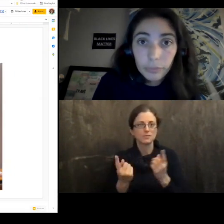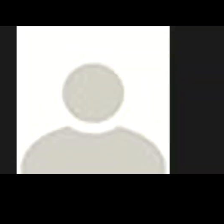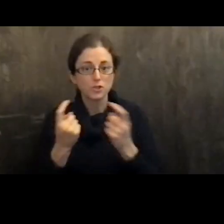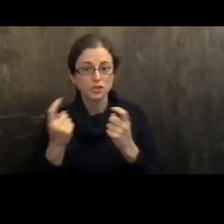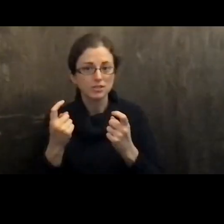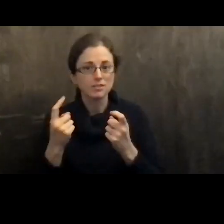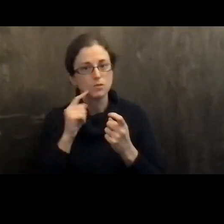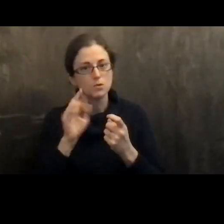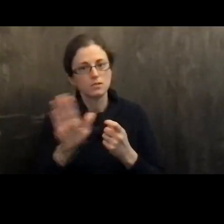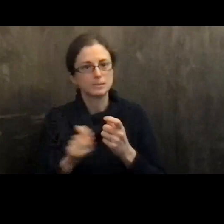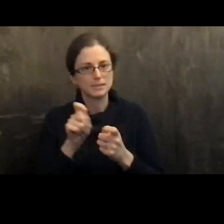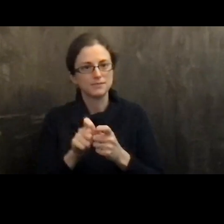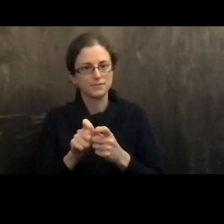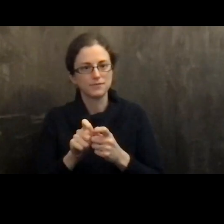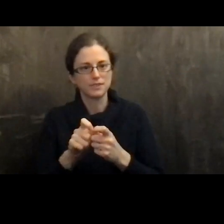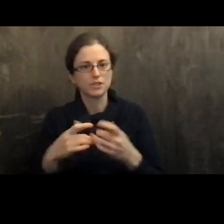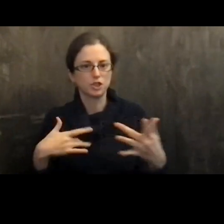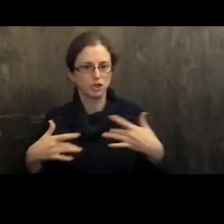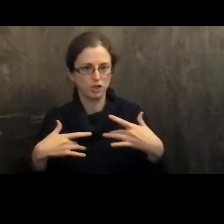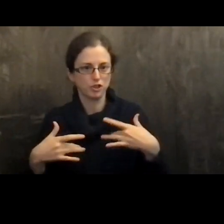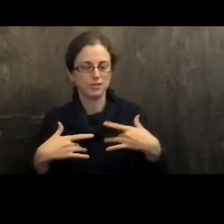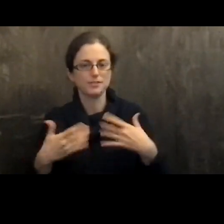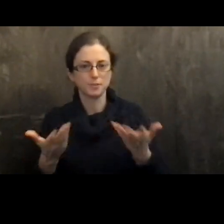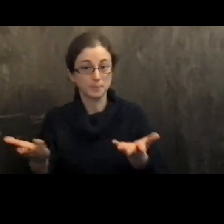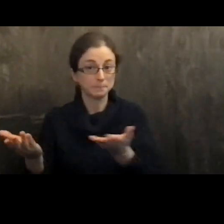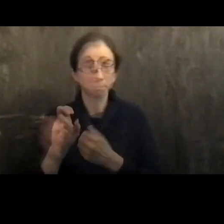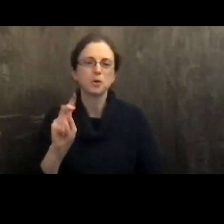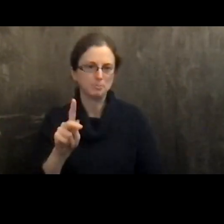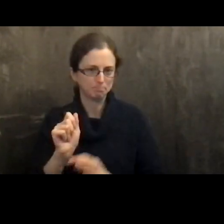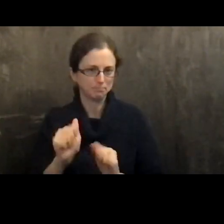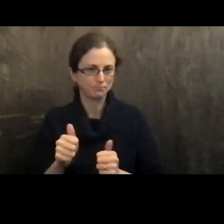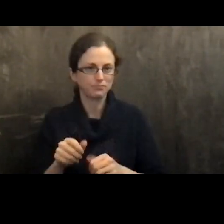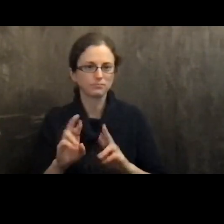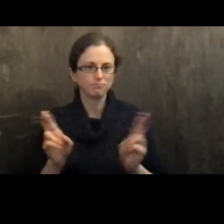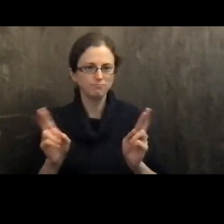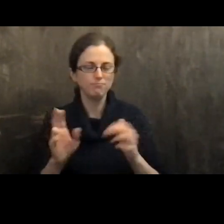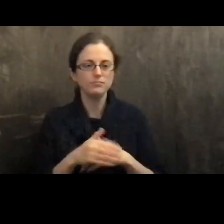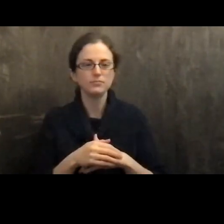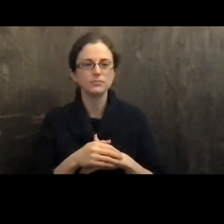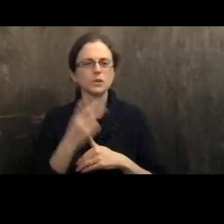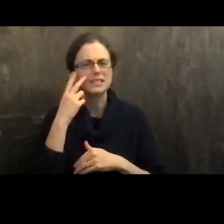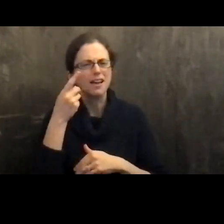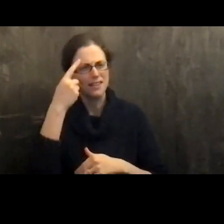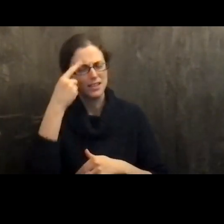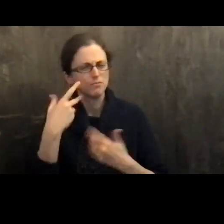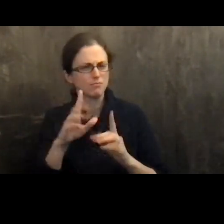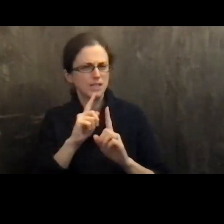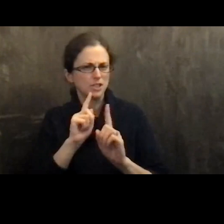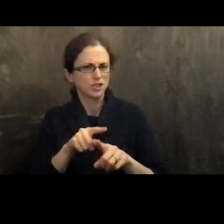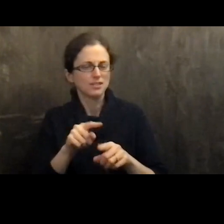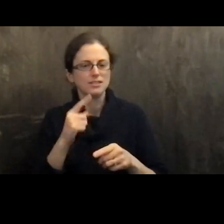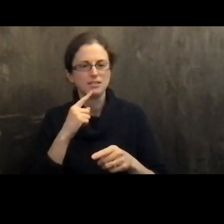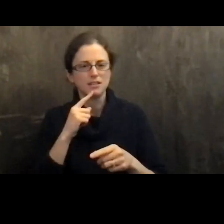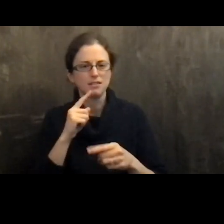So, Noemi, this is Susan. Thank you so much for that. Let's see, I think you may have answered this. There was, out of all